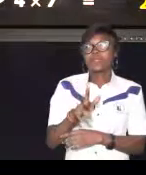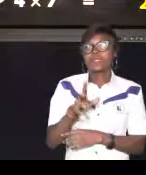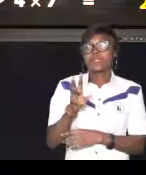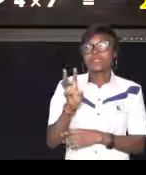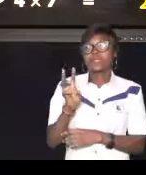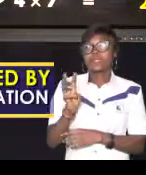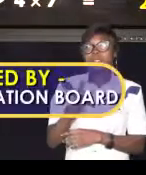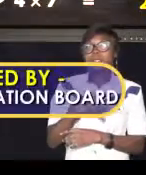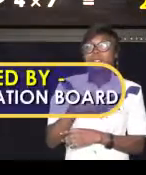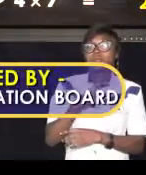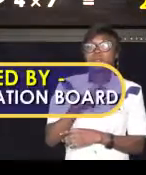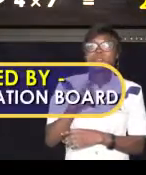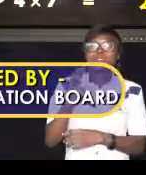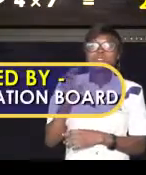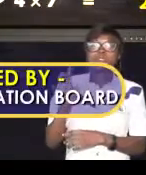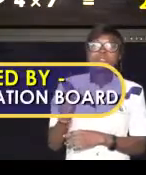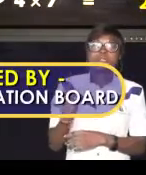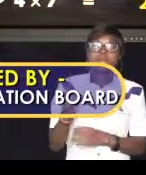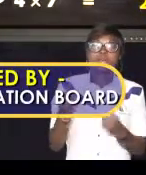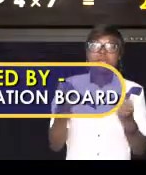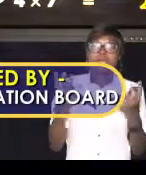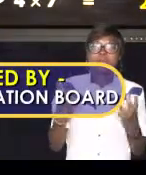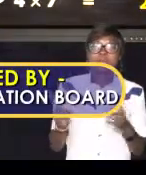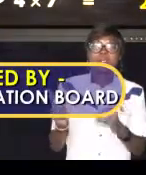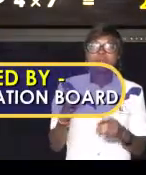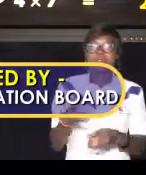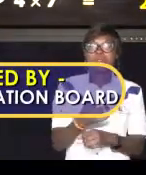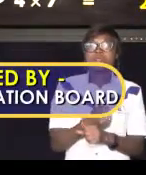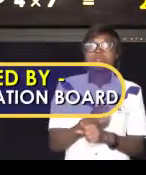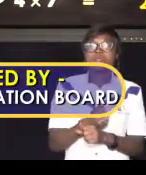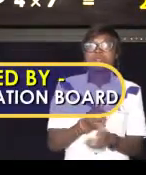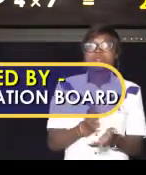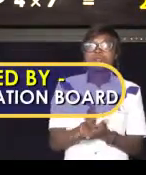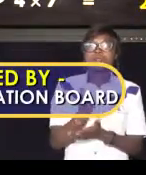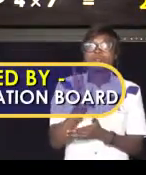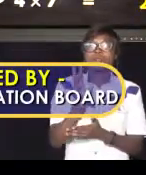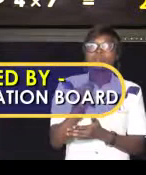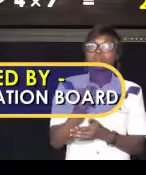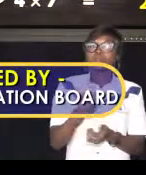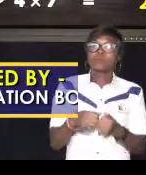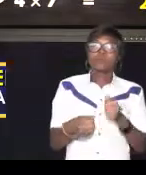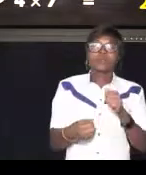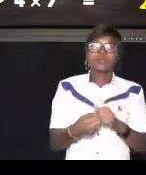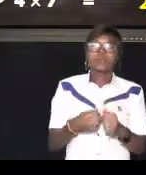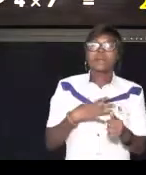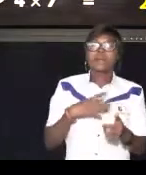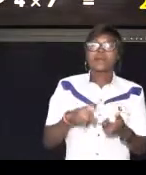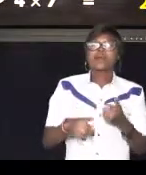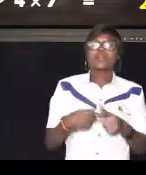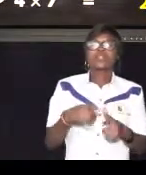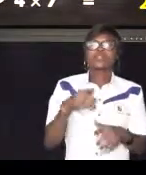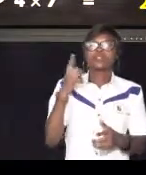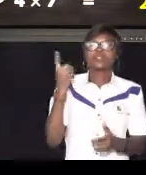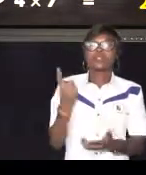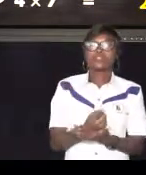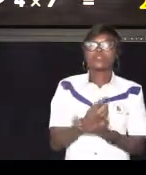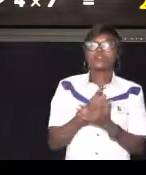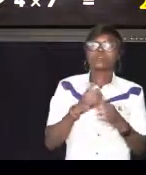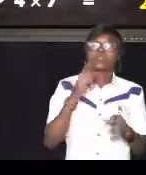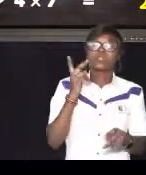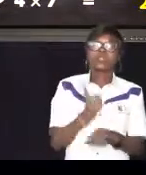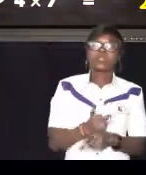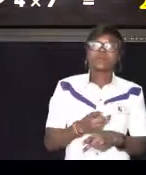36, and 28. How many did you get correctly? No problem, my friend. Just keep trying